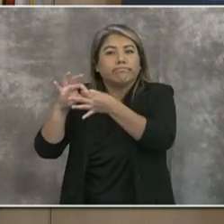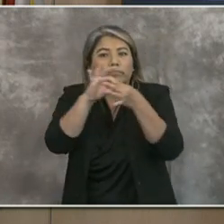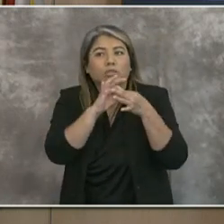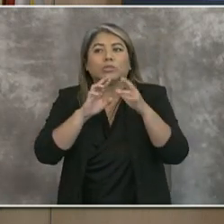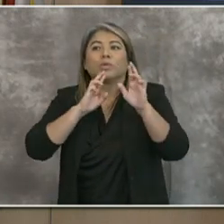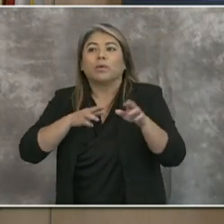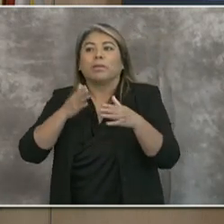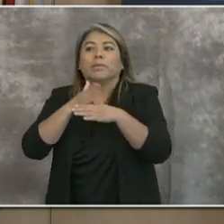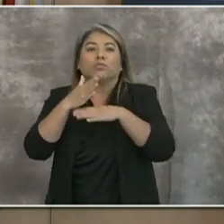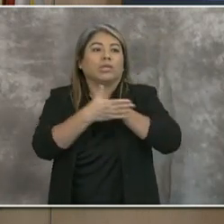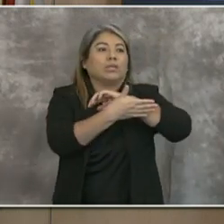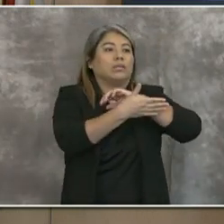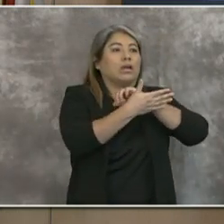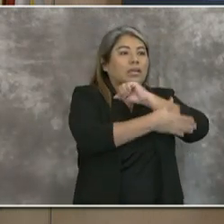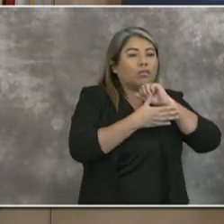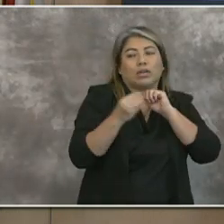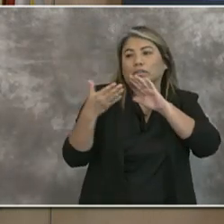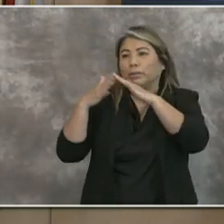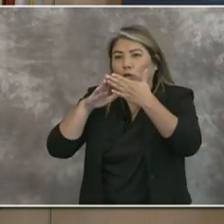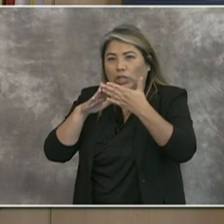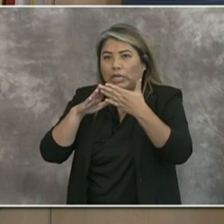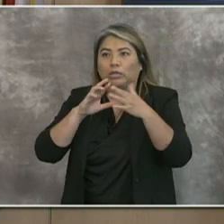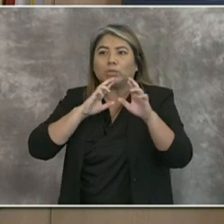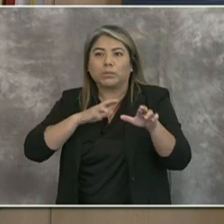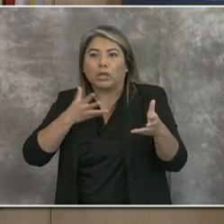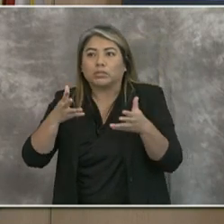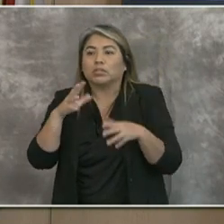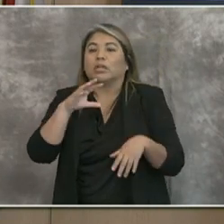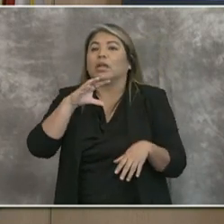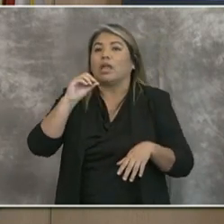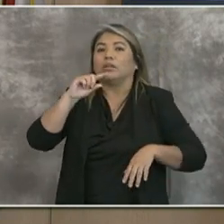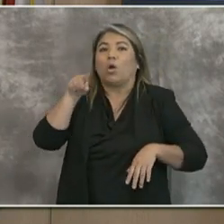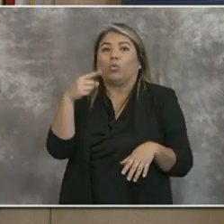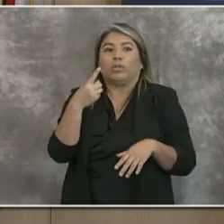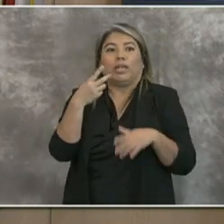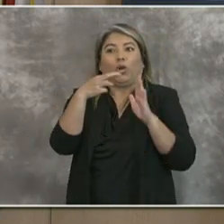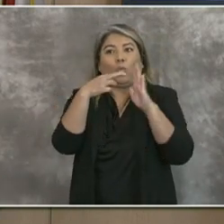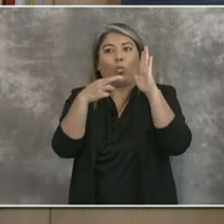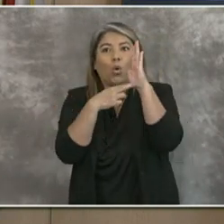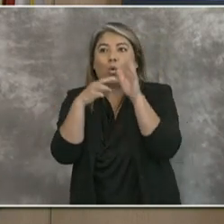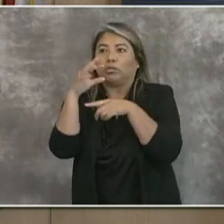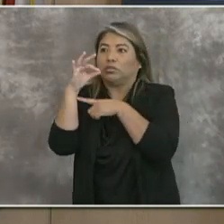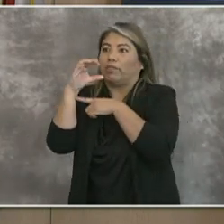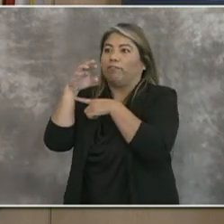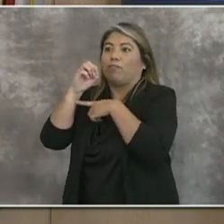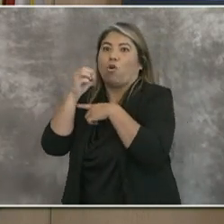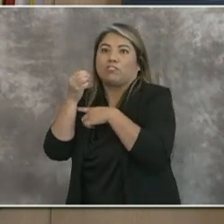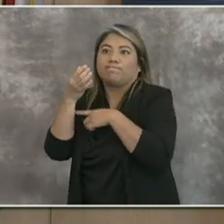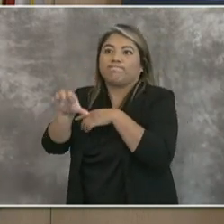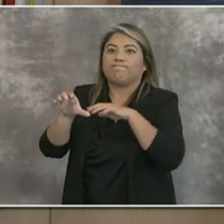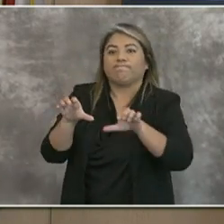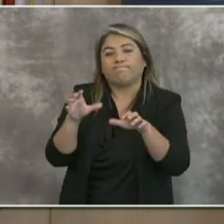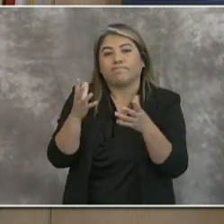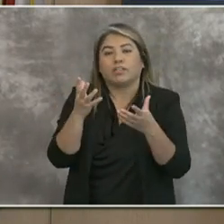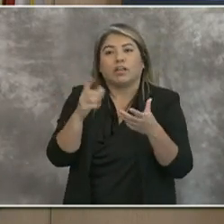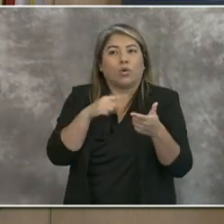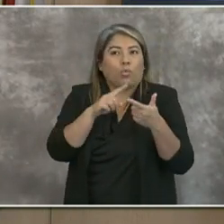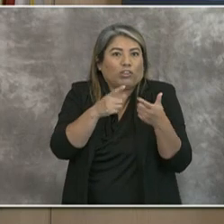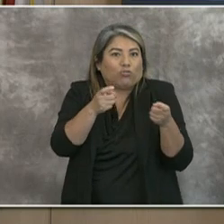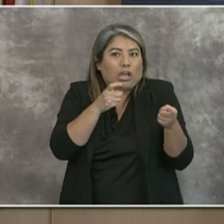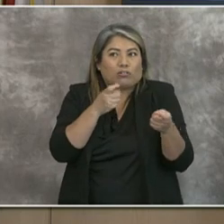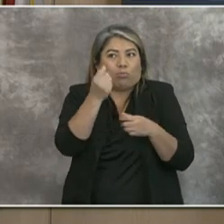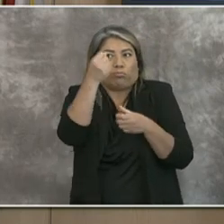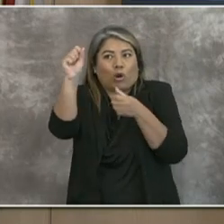the county and the communities? And what are the rules of force when it comes to handling protests?